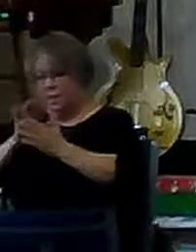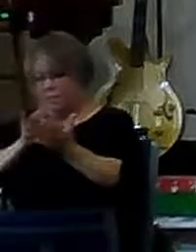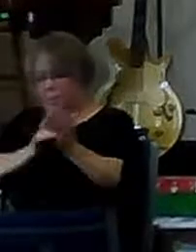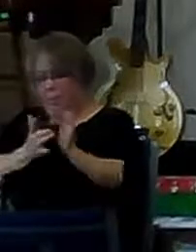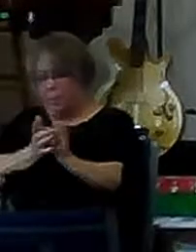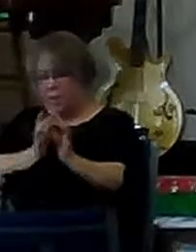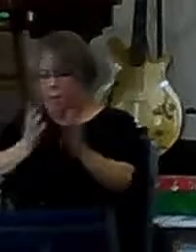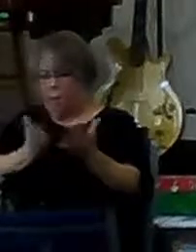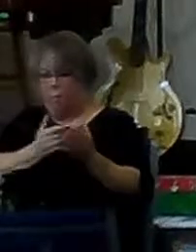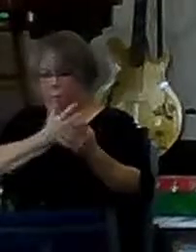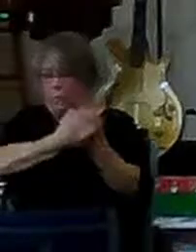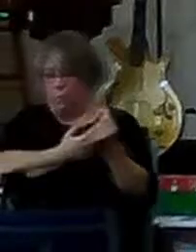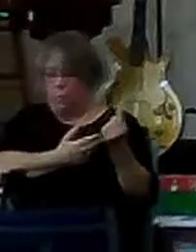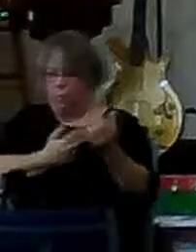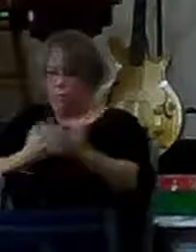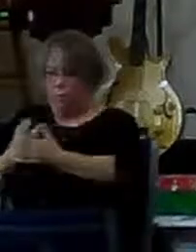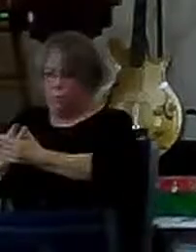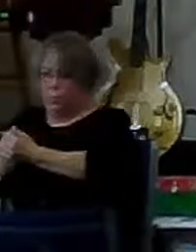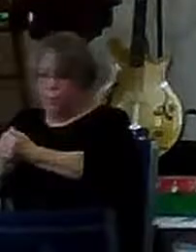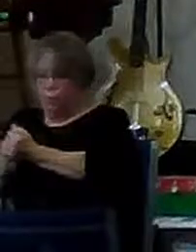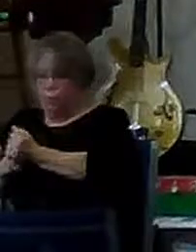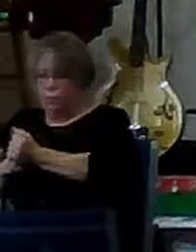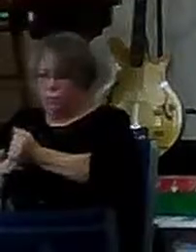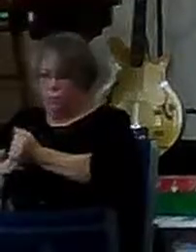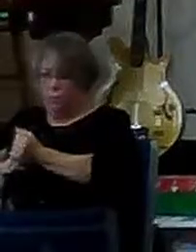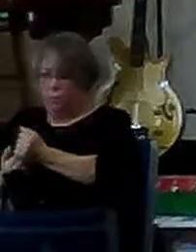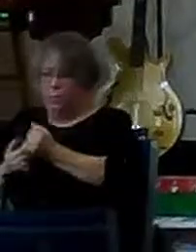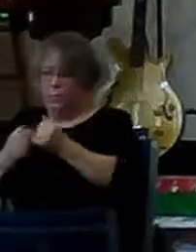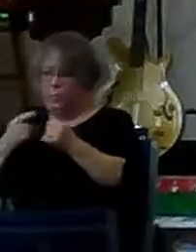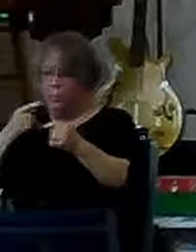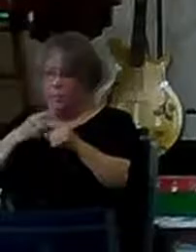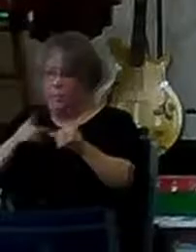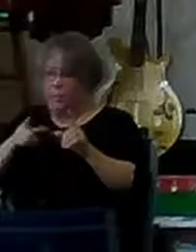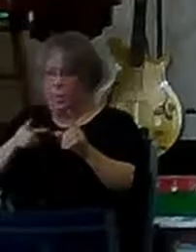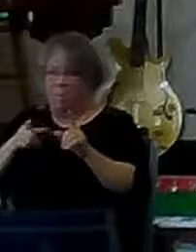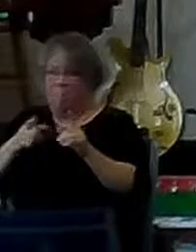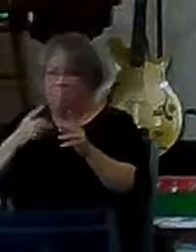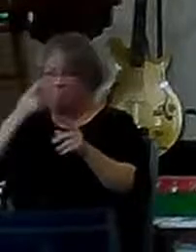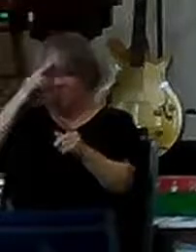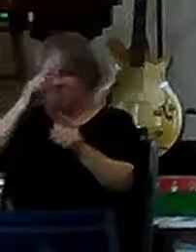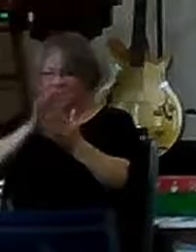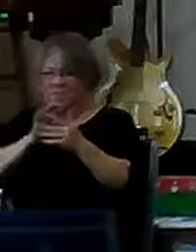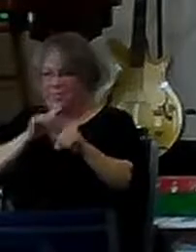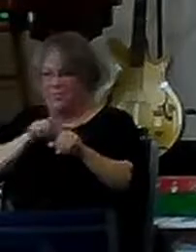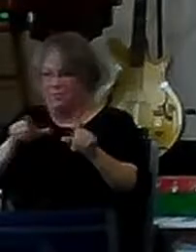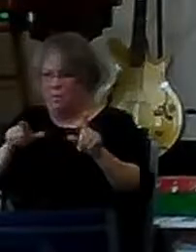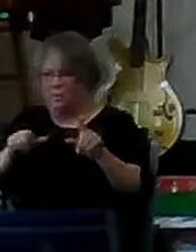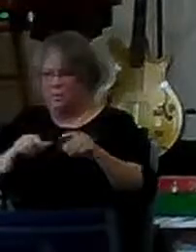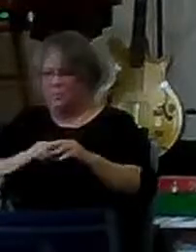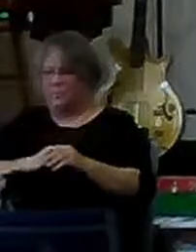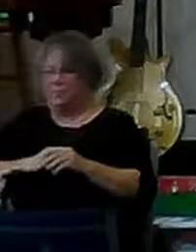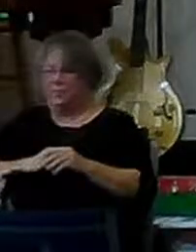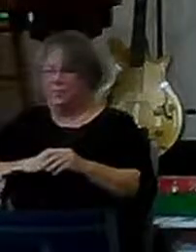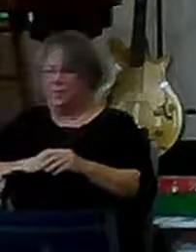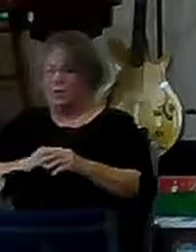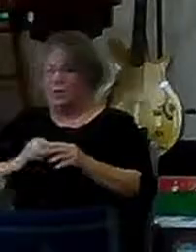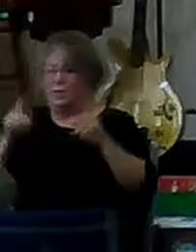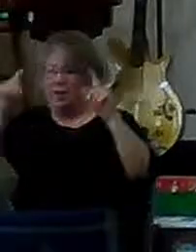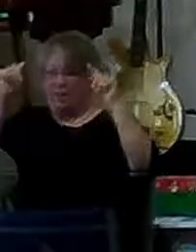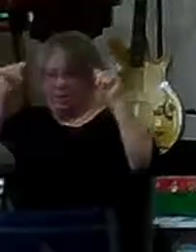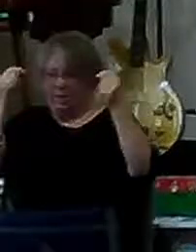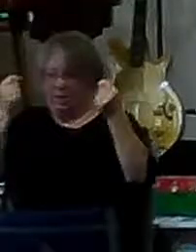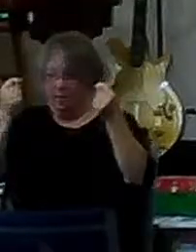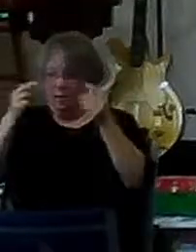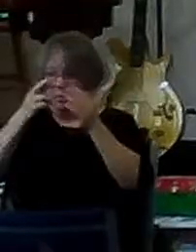8. So he was going into Romans chapter 9, which I said a moment ago, the theme of Romans chapter